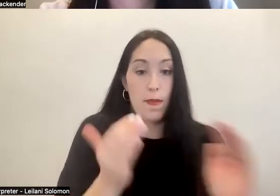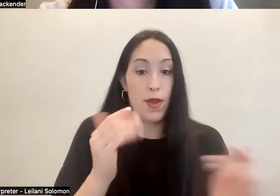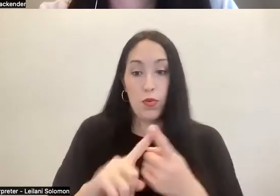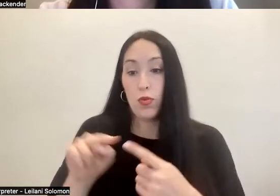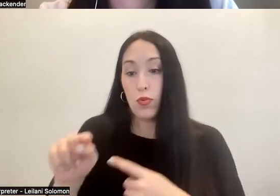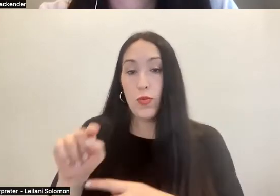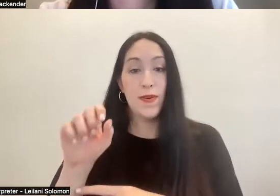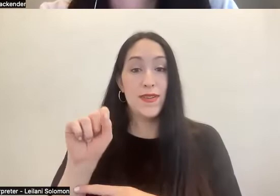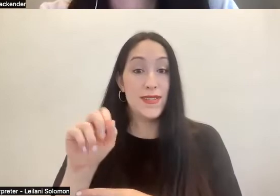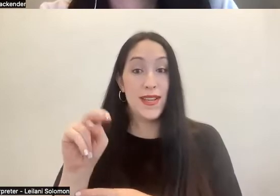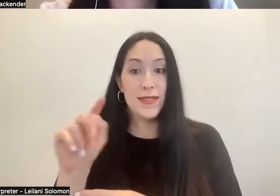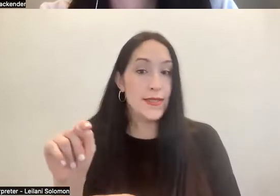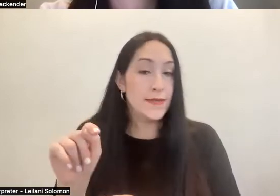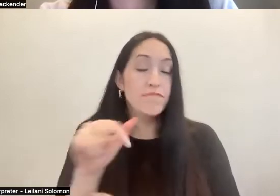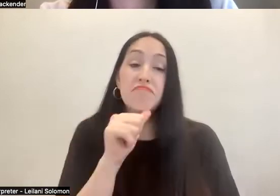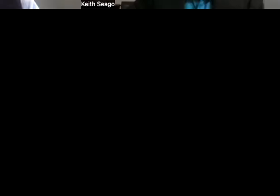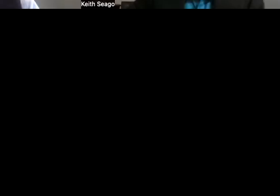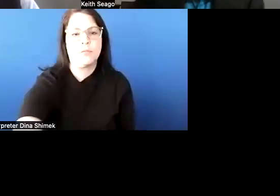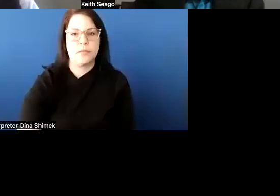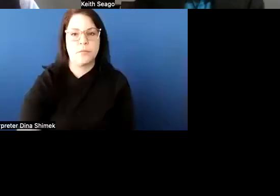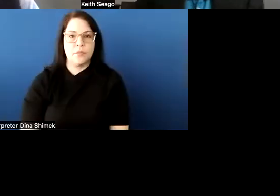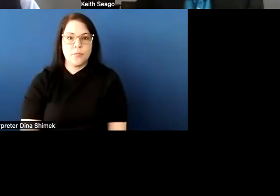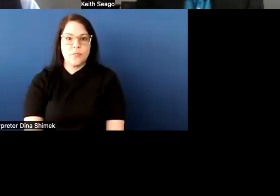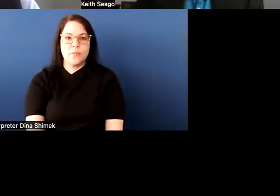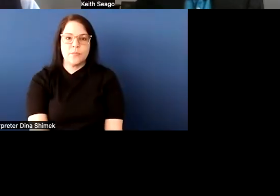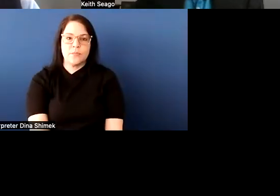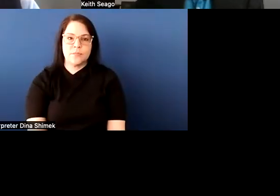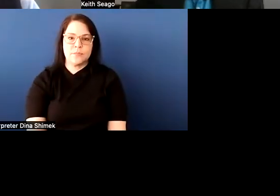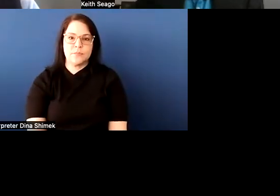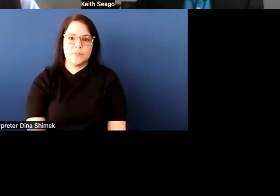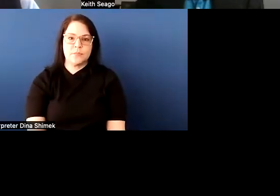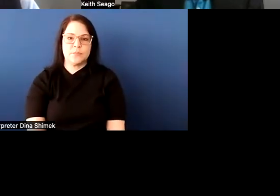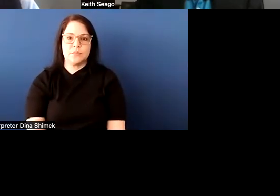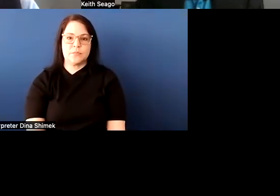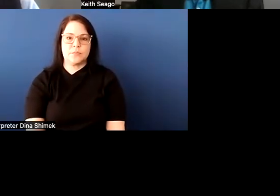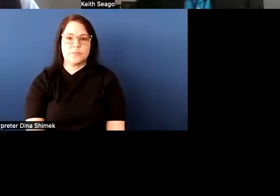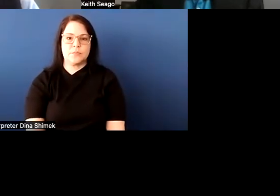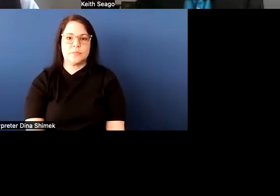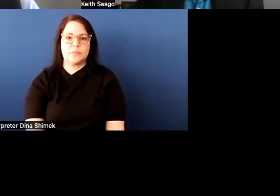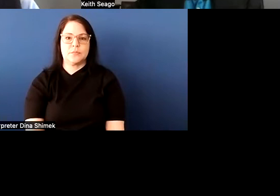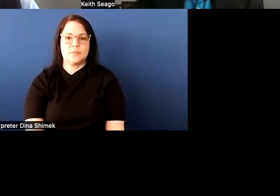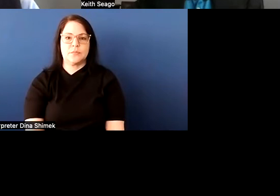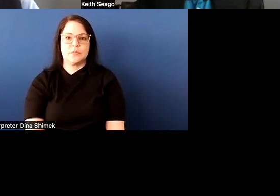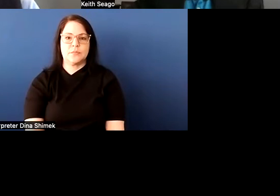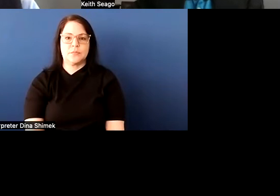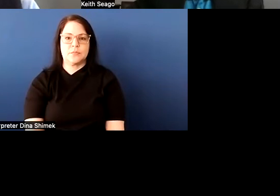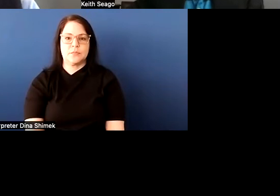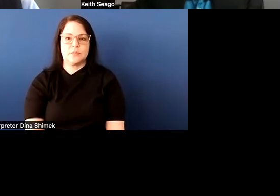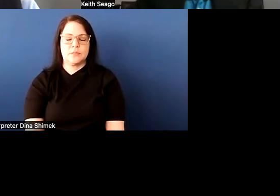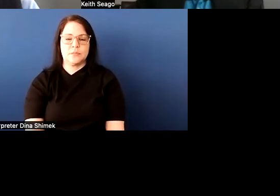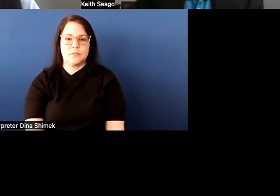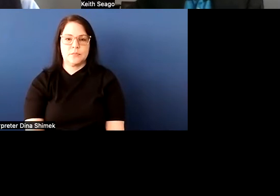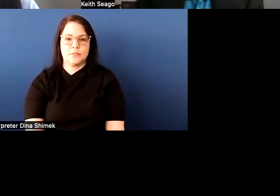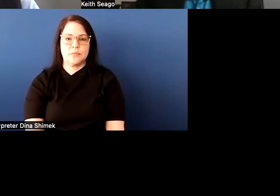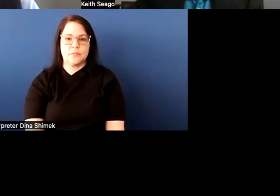any attorney to create legal documents, a trust, to hold those assets to prevent her funds